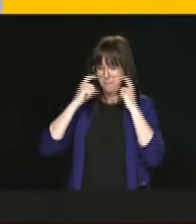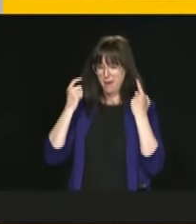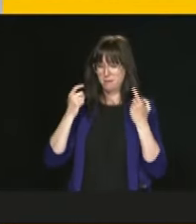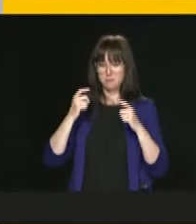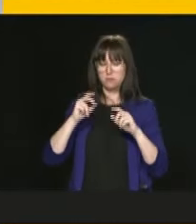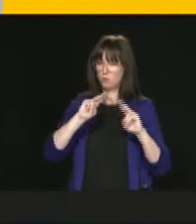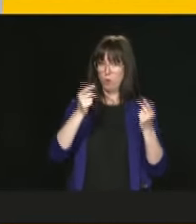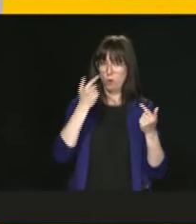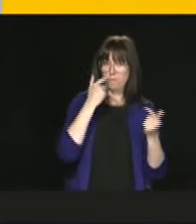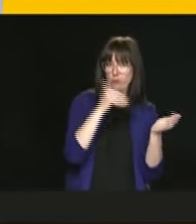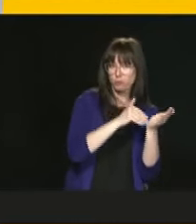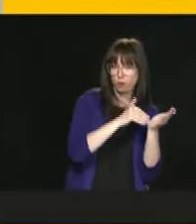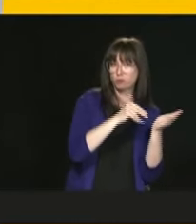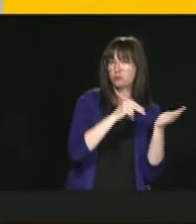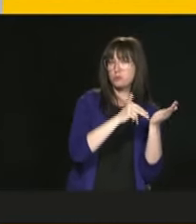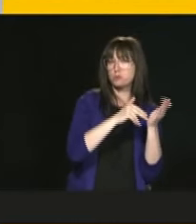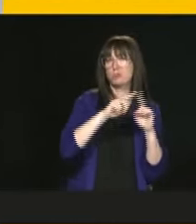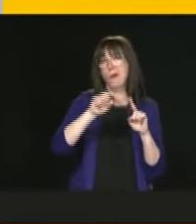make of those masks.